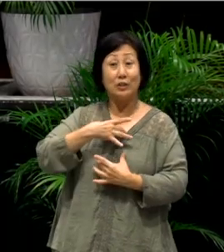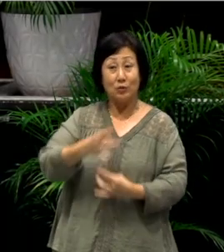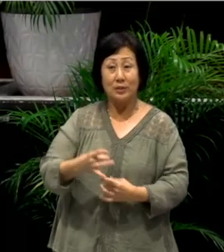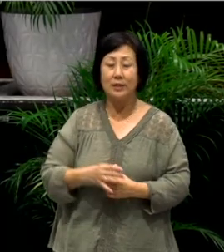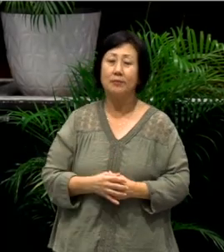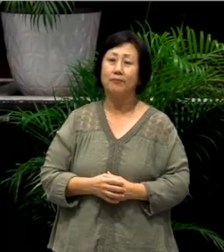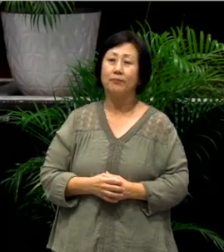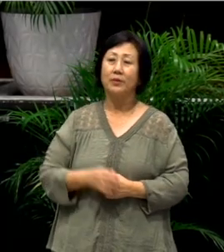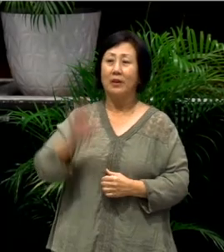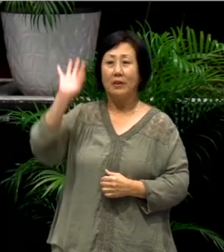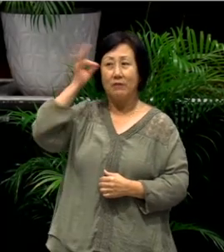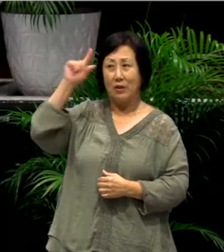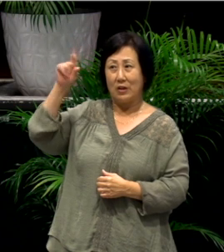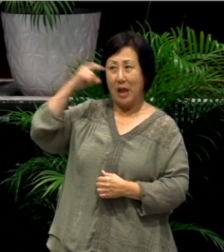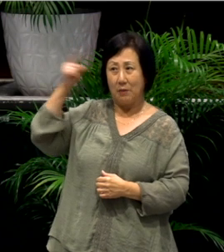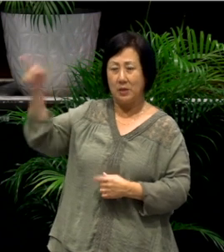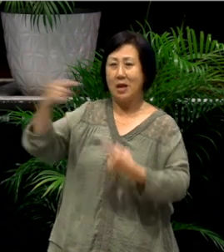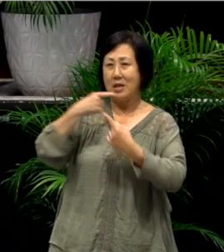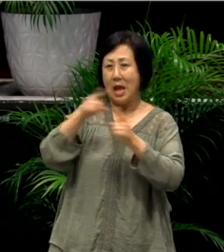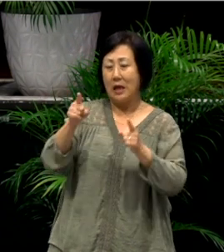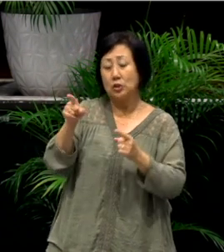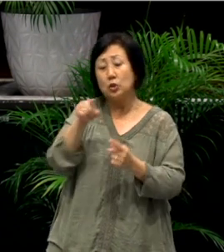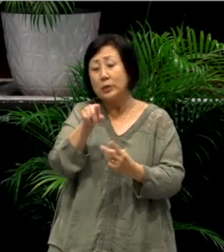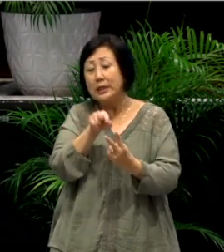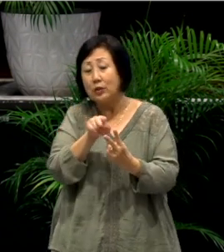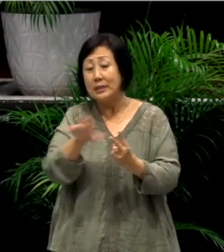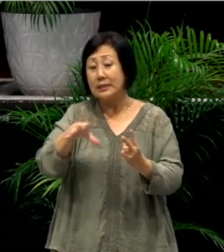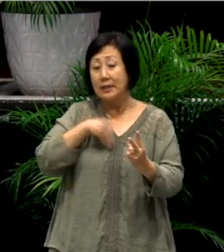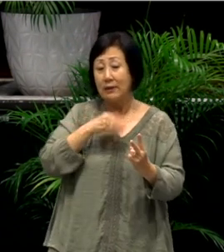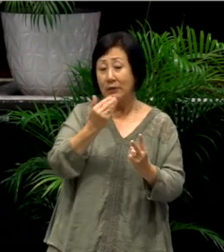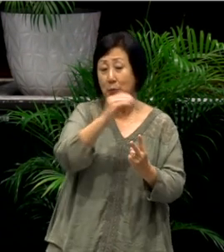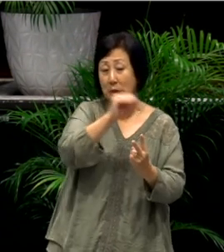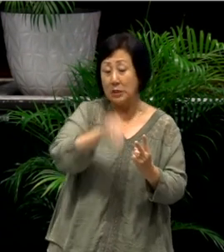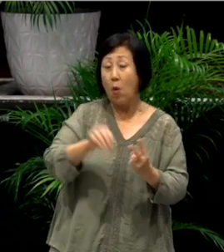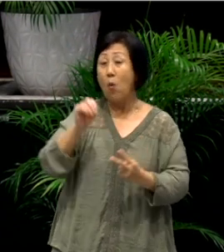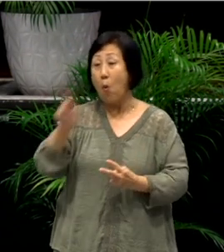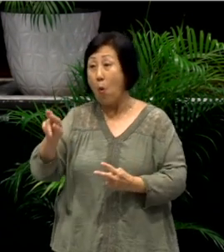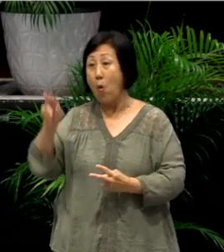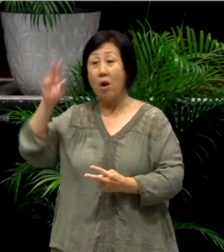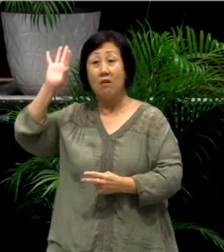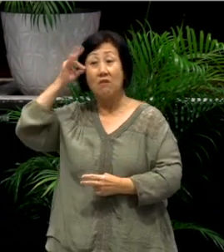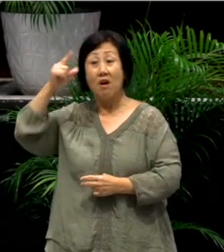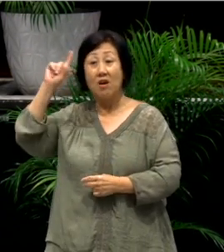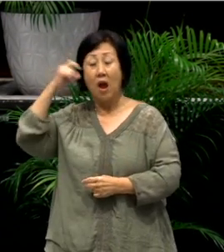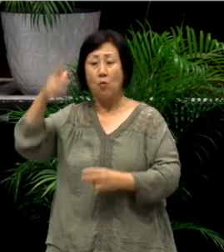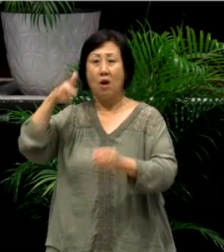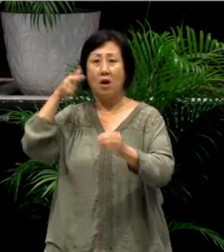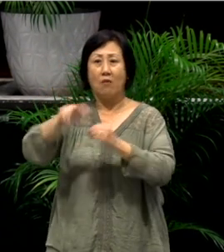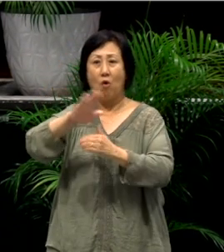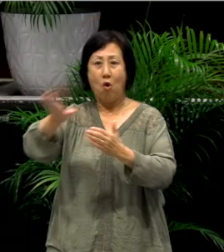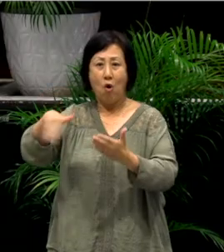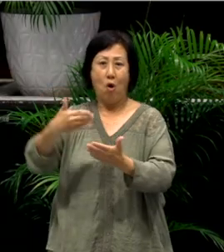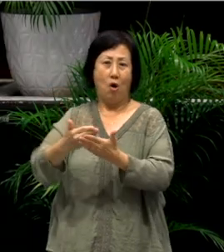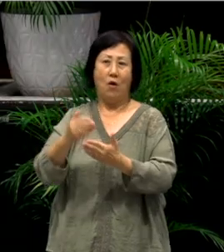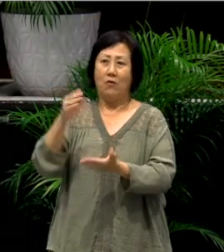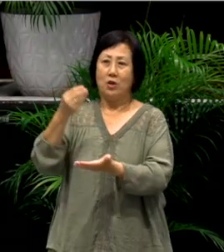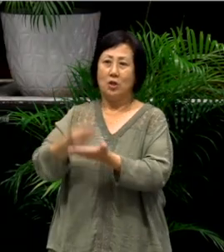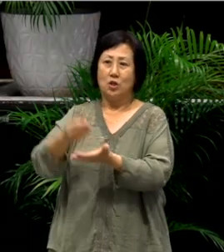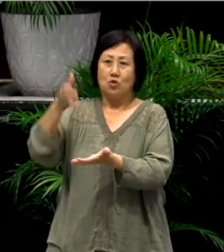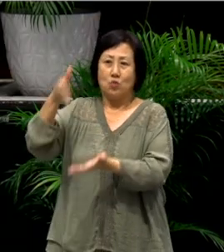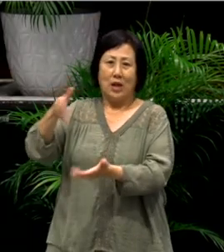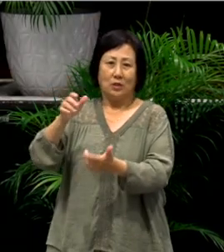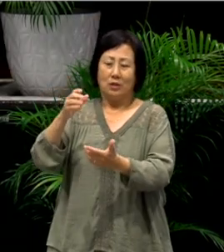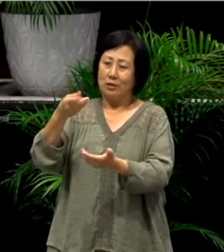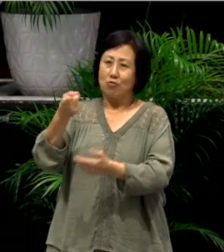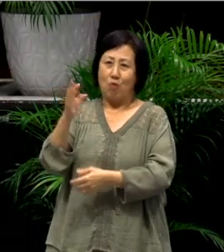is the federal government said you can either accept 15% or we will simply terminate all of your grants with the